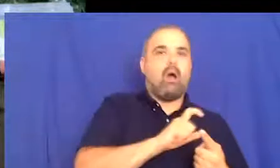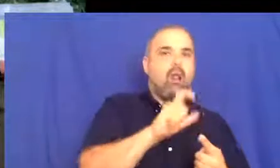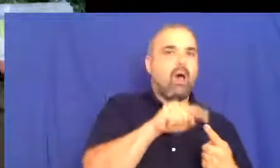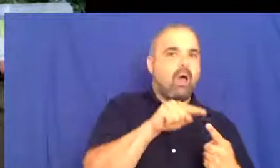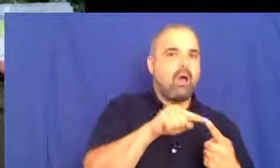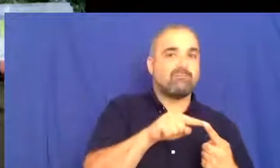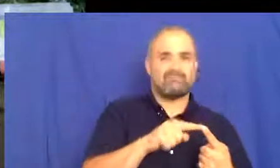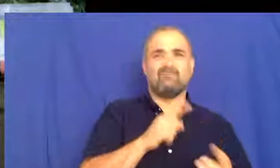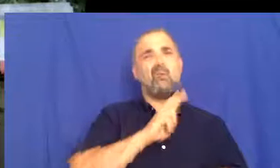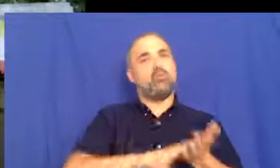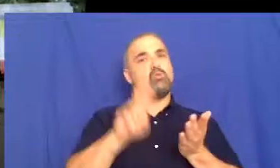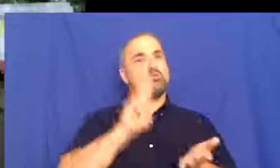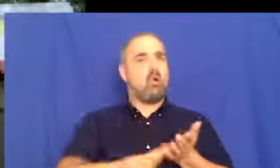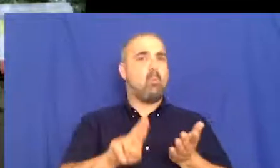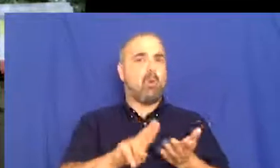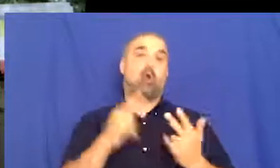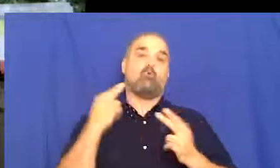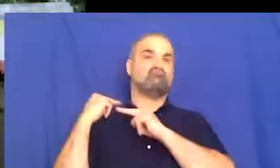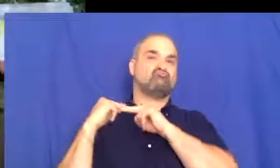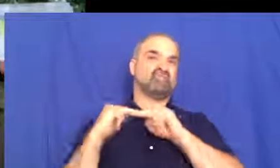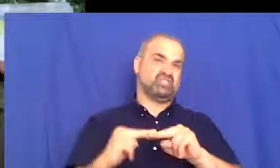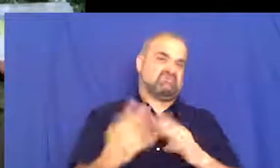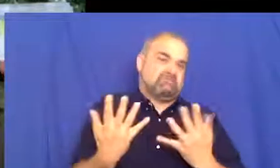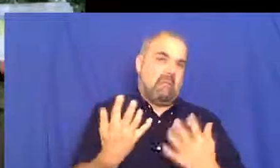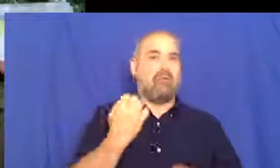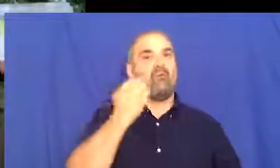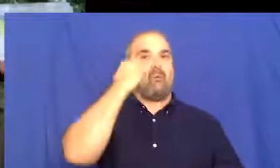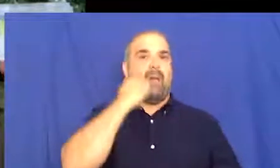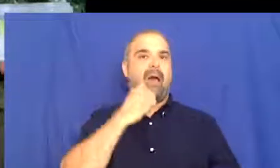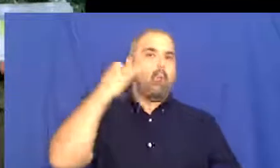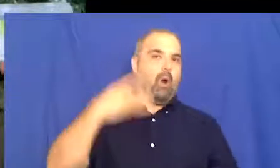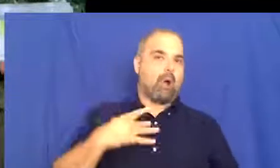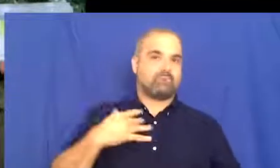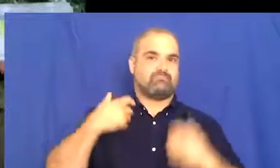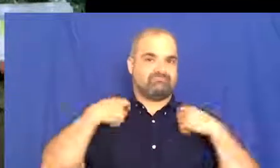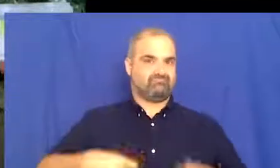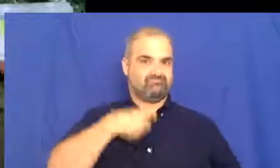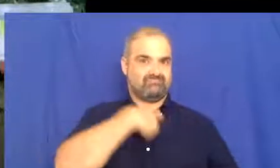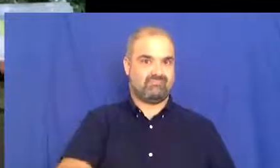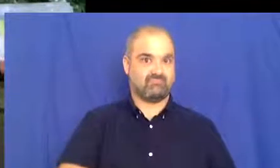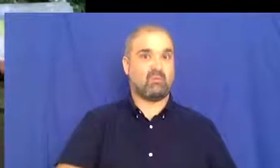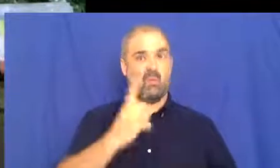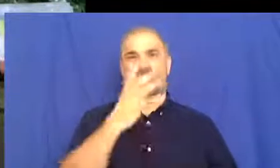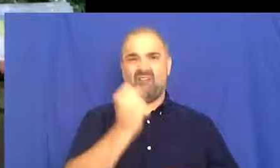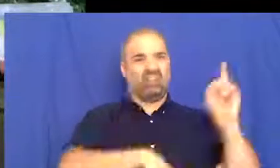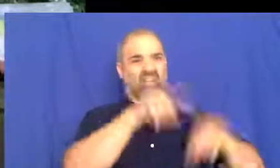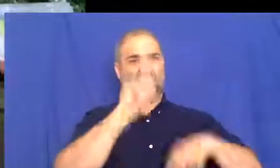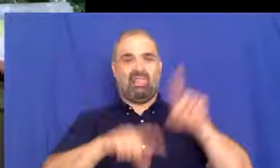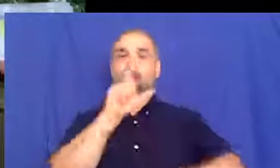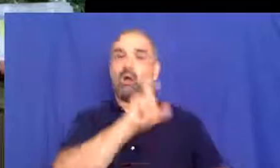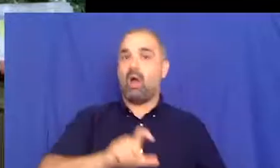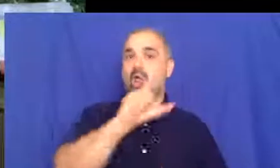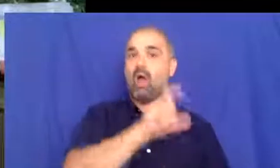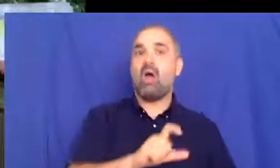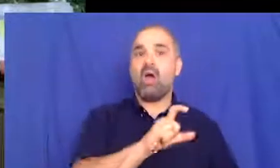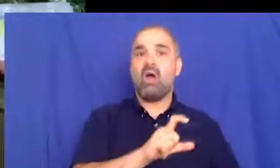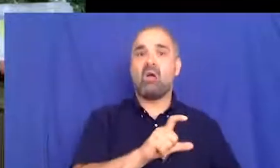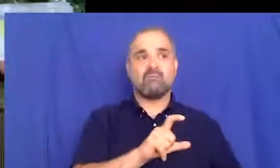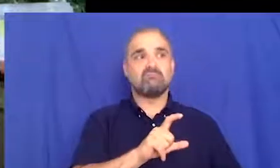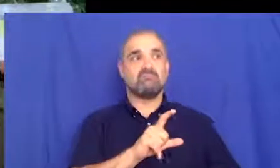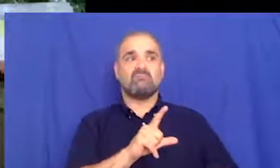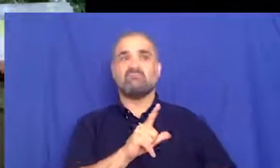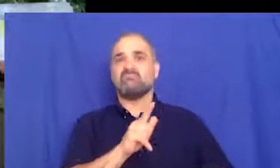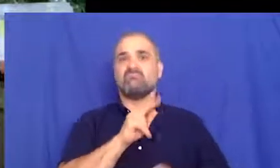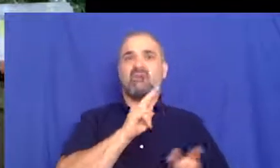first. Like I said, normally traditionally we see them as black and white, but they do come in a wide range of colours. And their range of